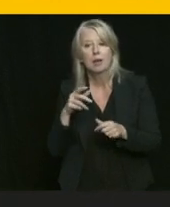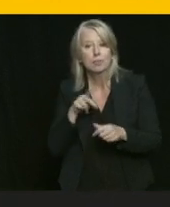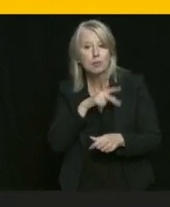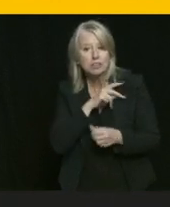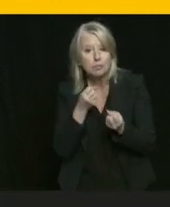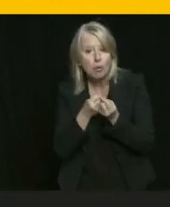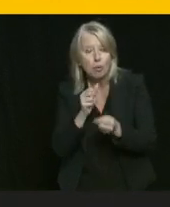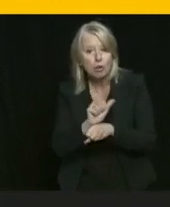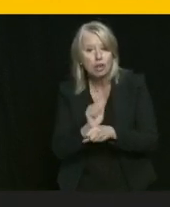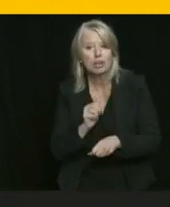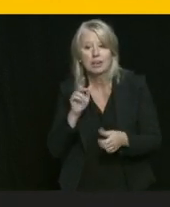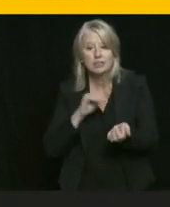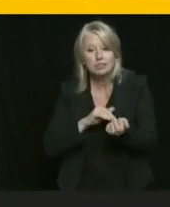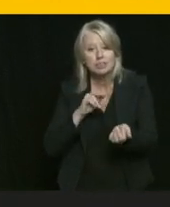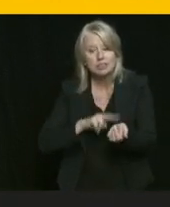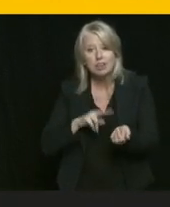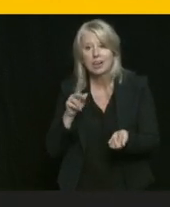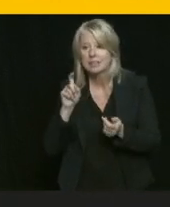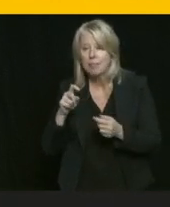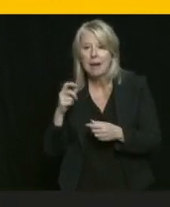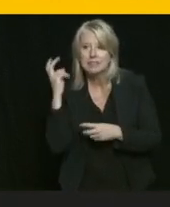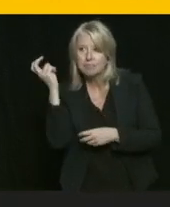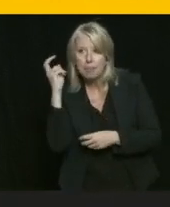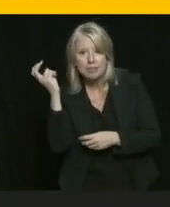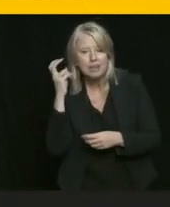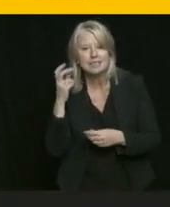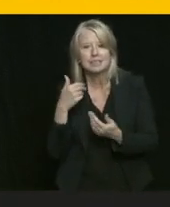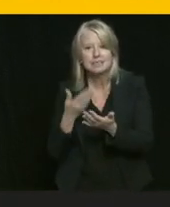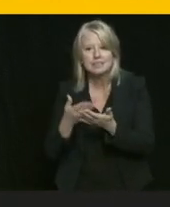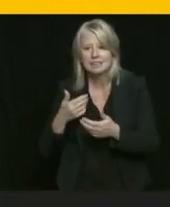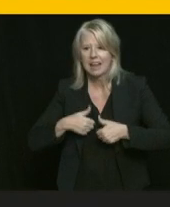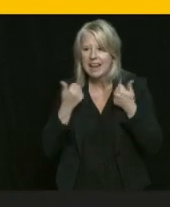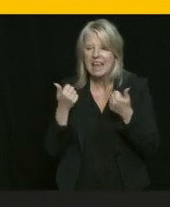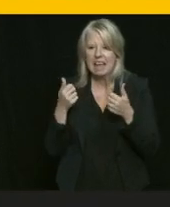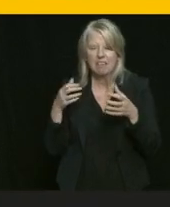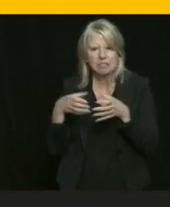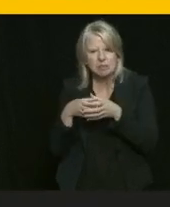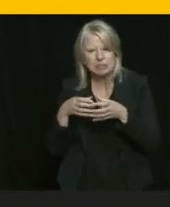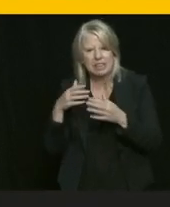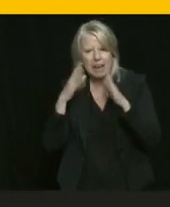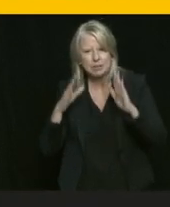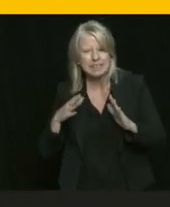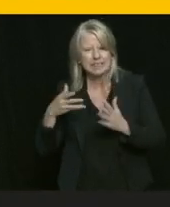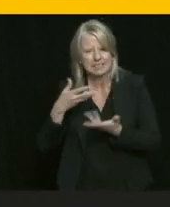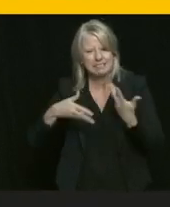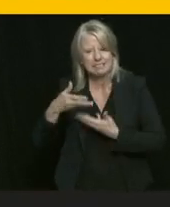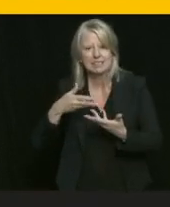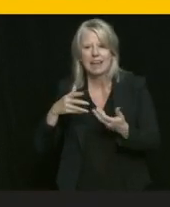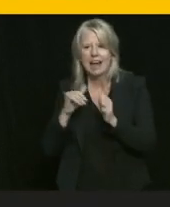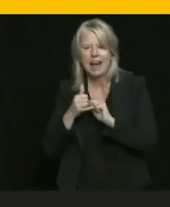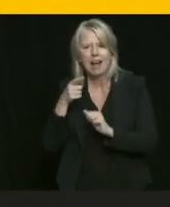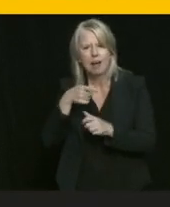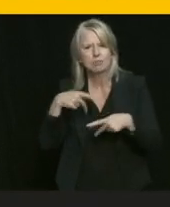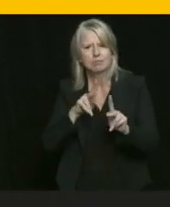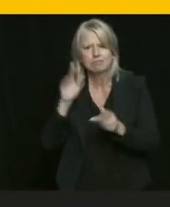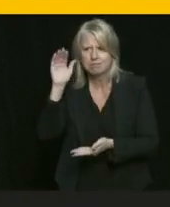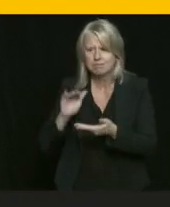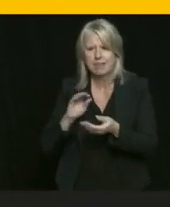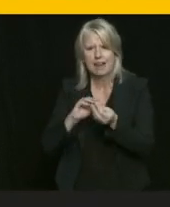have to take public transit. They are exposed at work. They often live in congested housing. How do they bring their contacts down